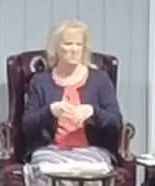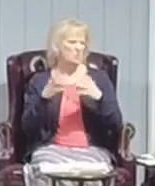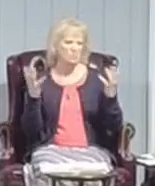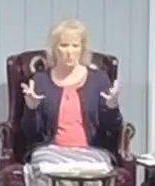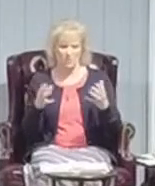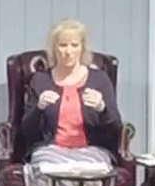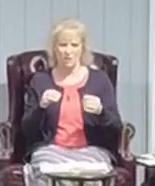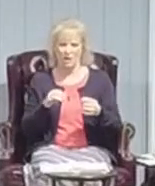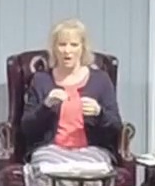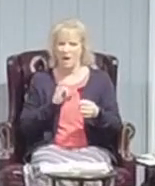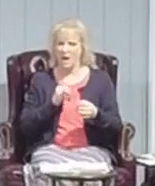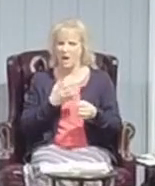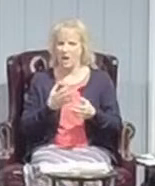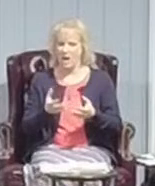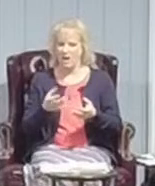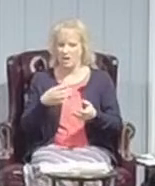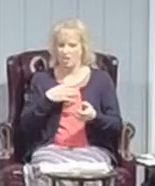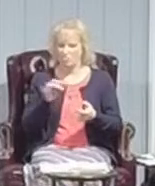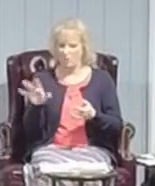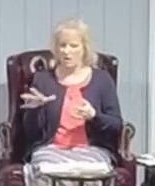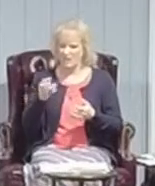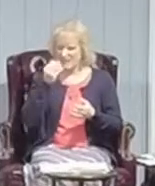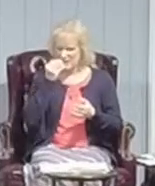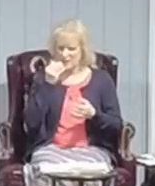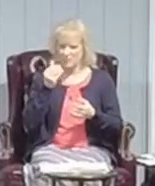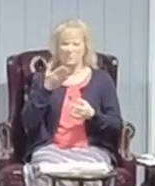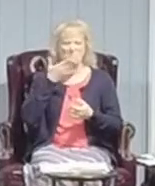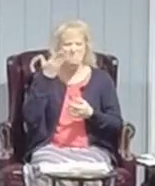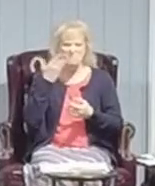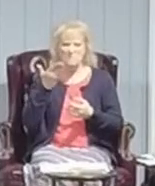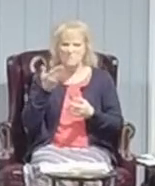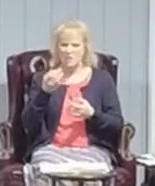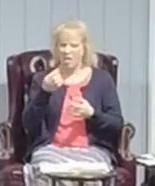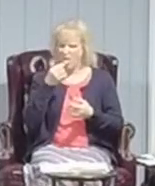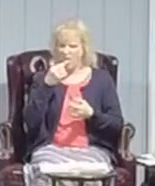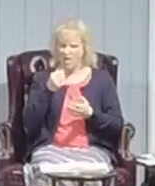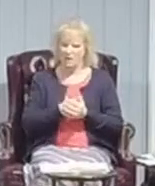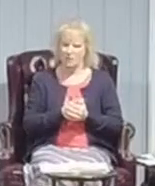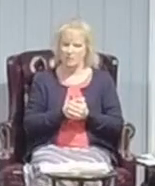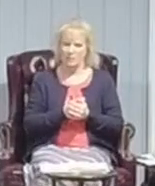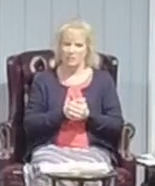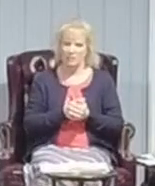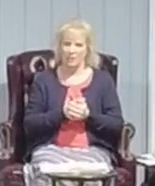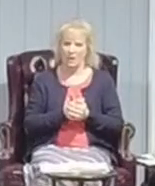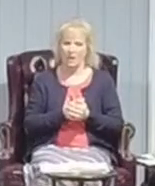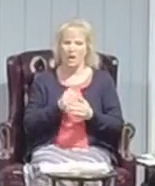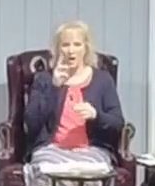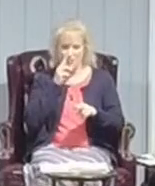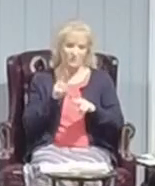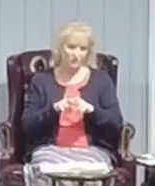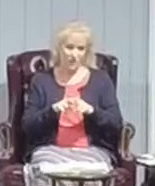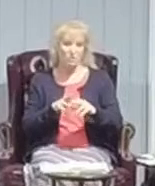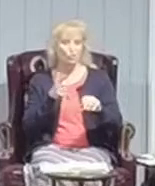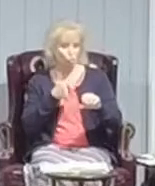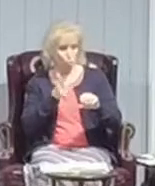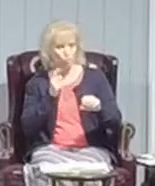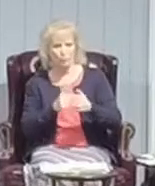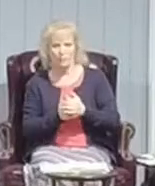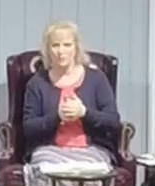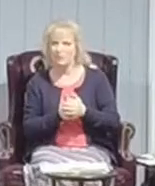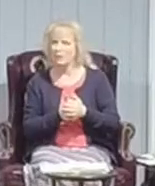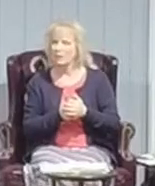don't like the smell of it. I don't like the taste of it. And like I say, they're fun to shoot. You ever shot one with